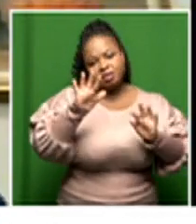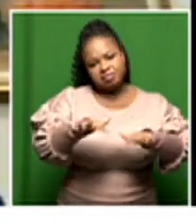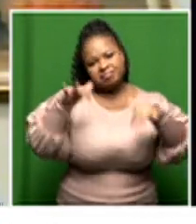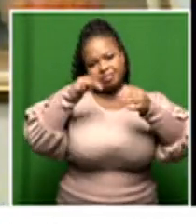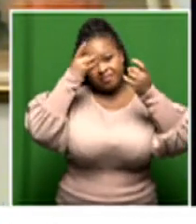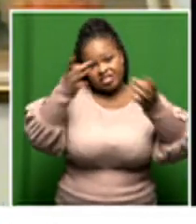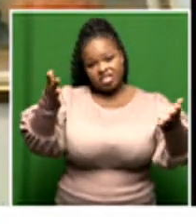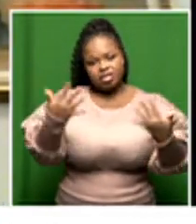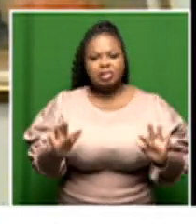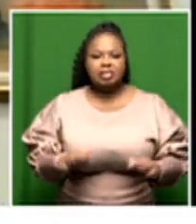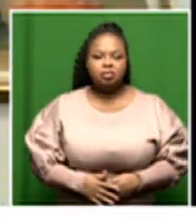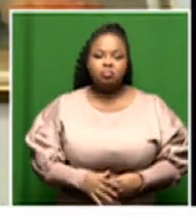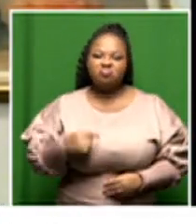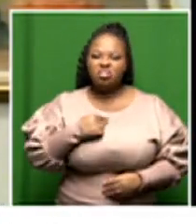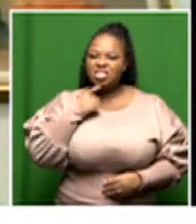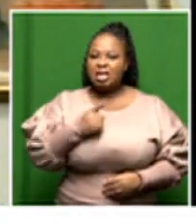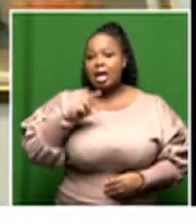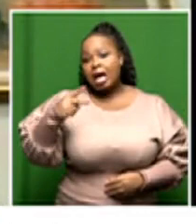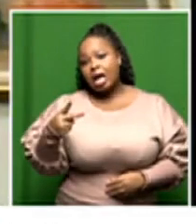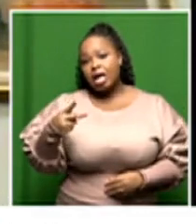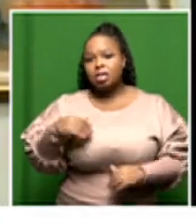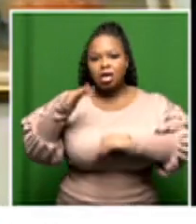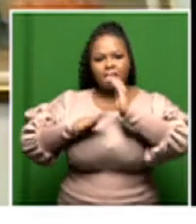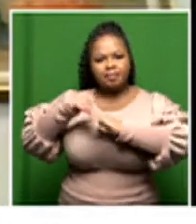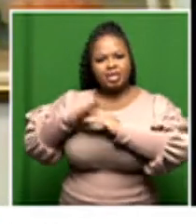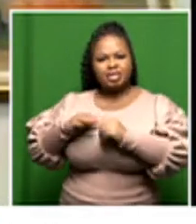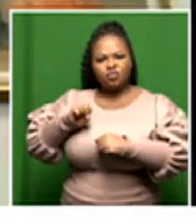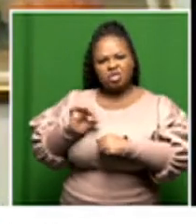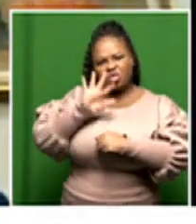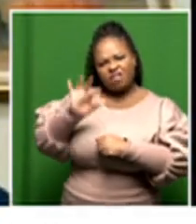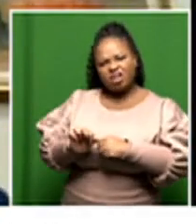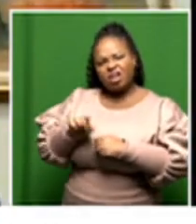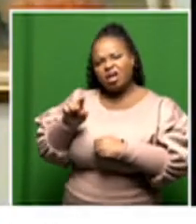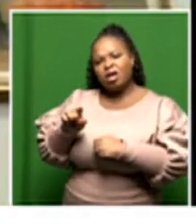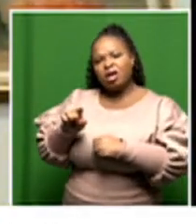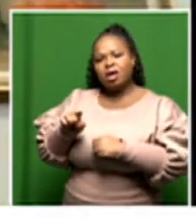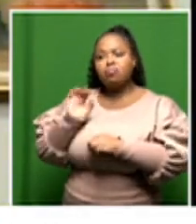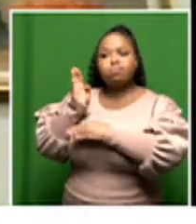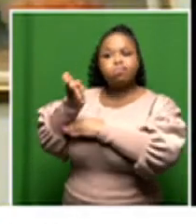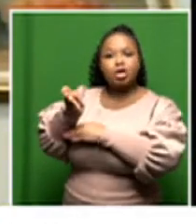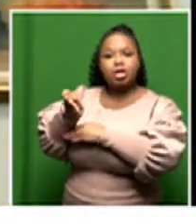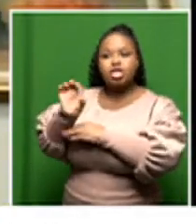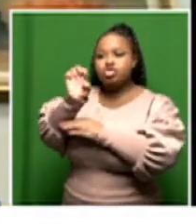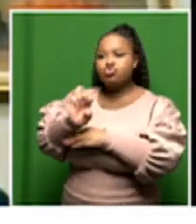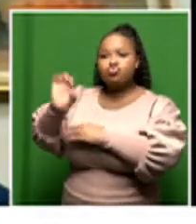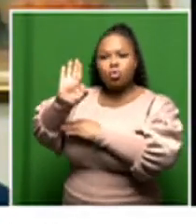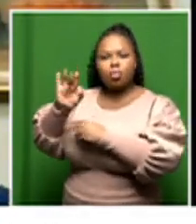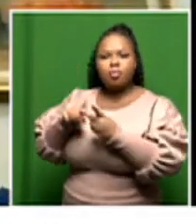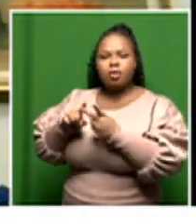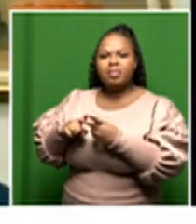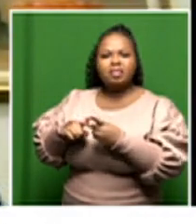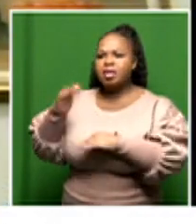be disposing of some properties overseas, some in Europe, that have remained unoccupied and yet are